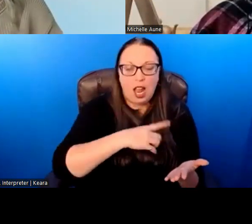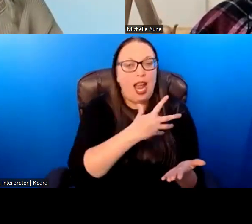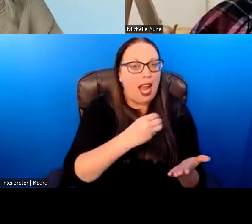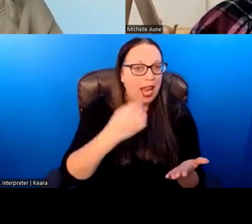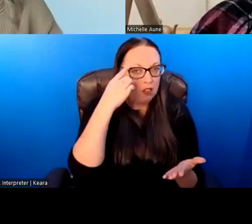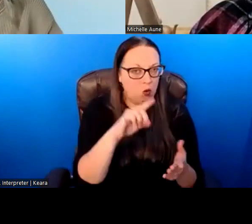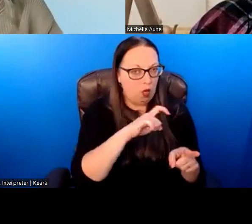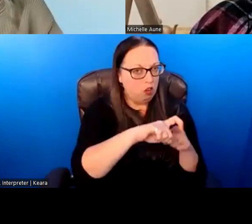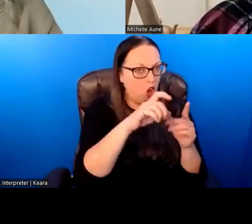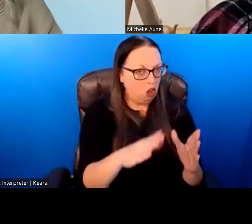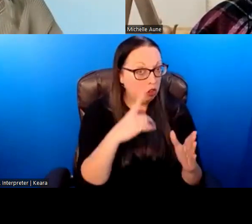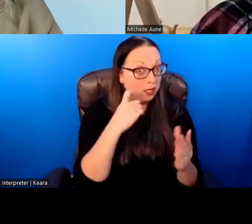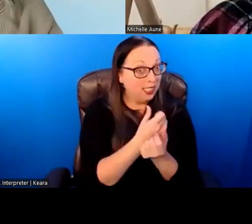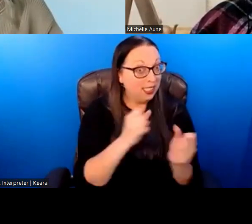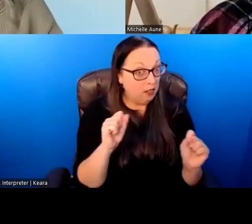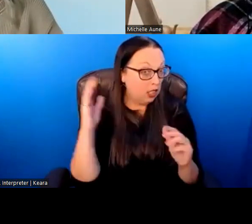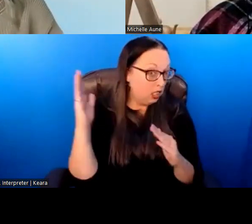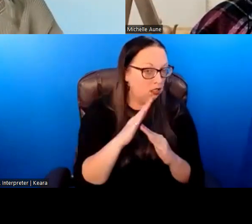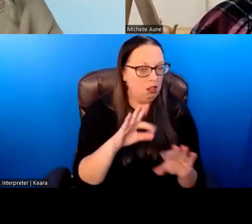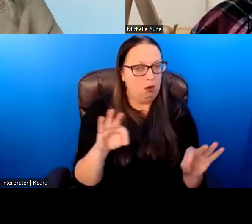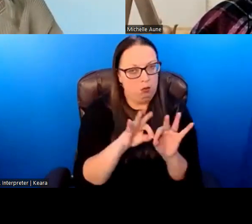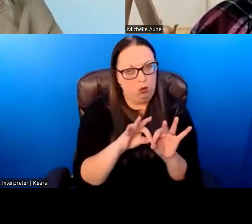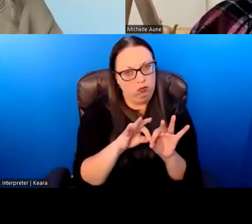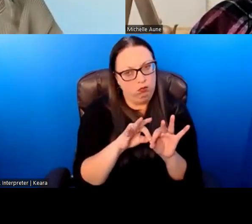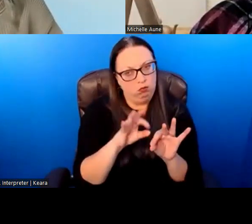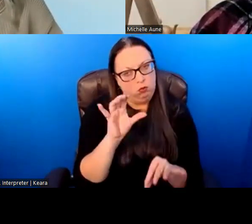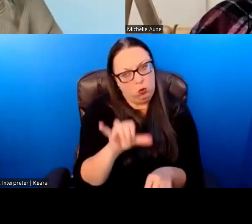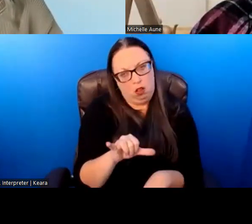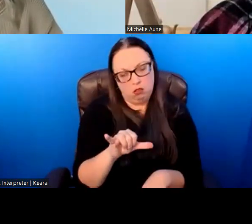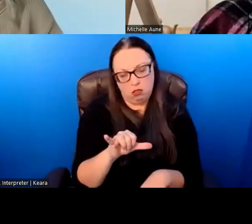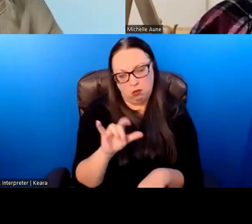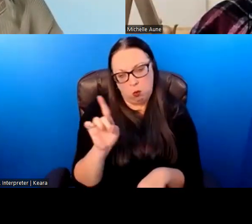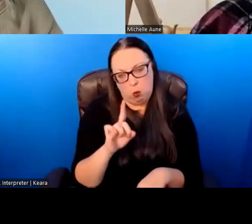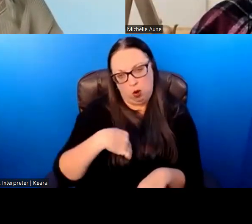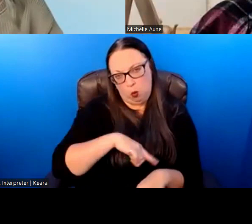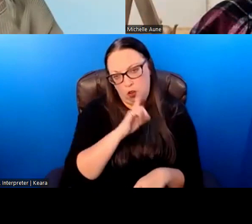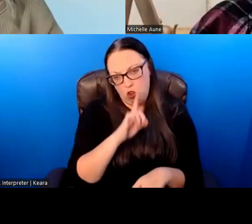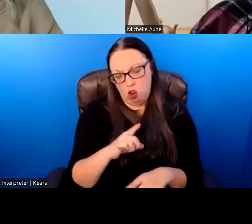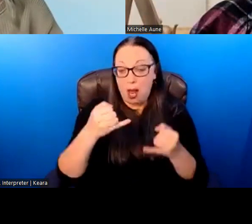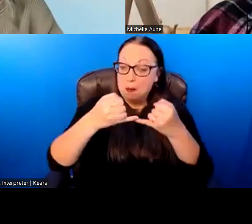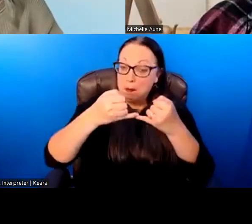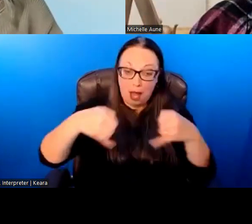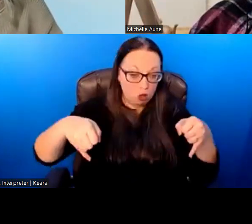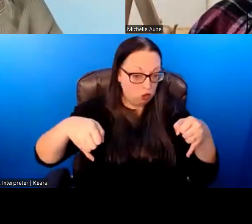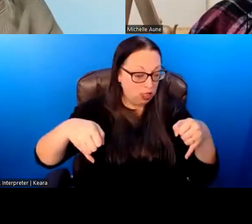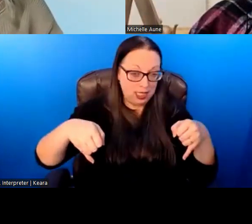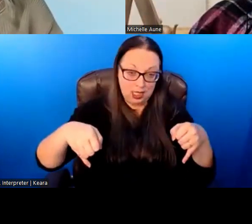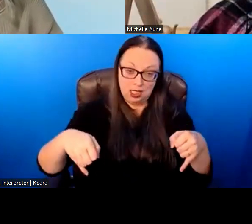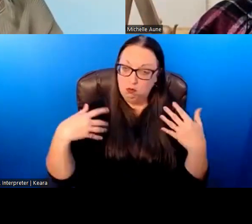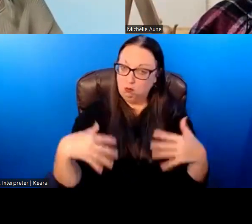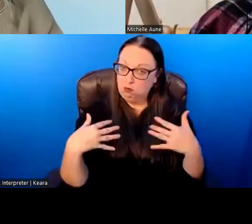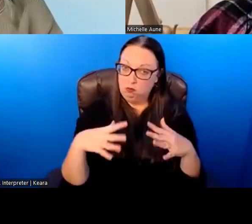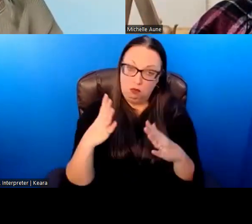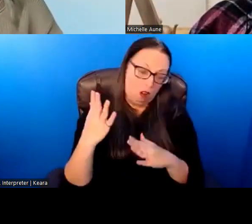for us. So that's where we're at. Yeah, and boundaries are also